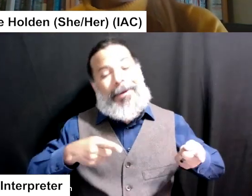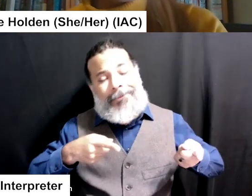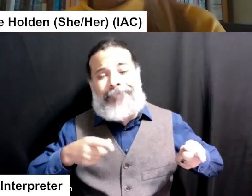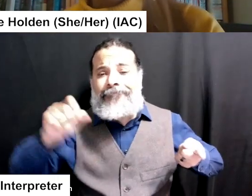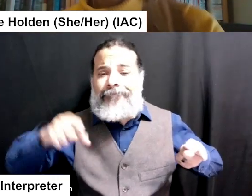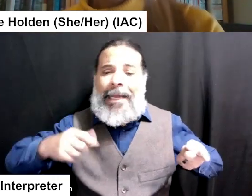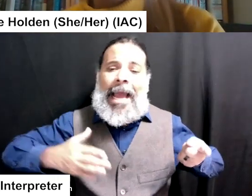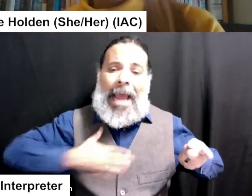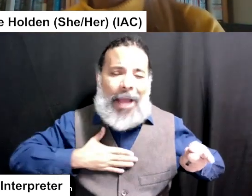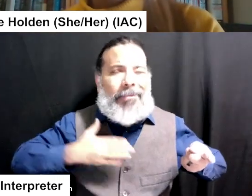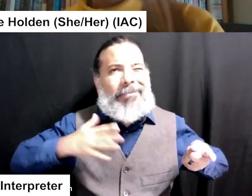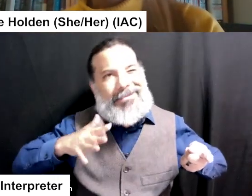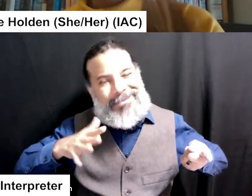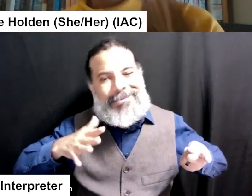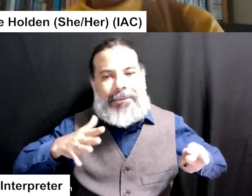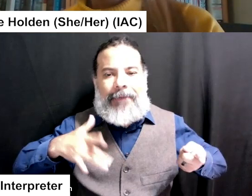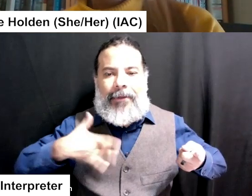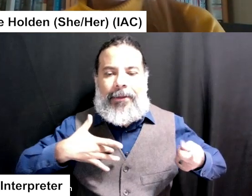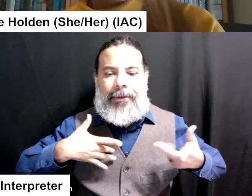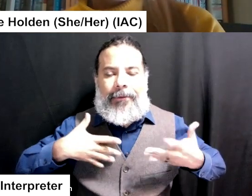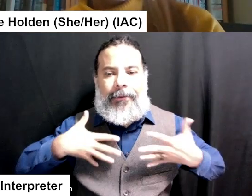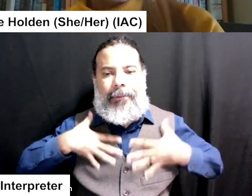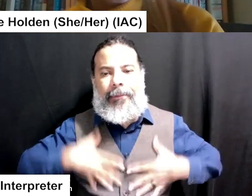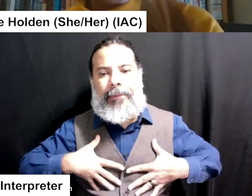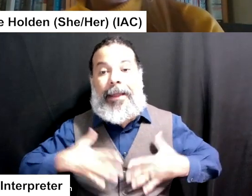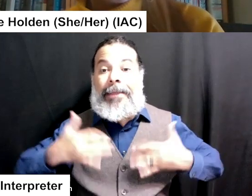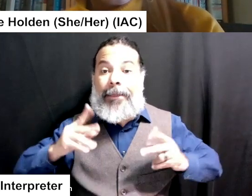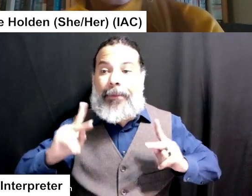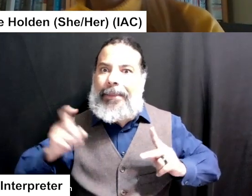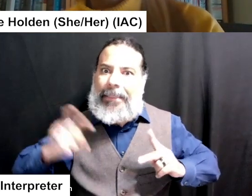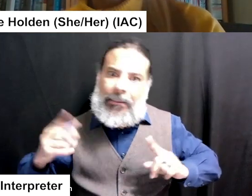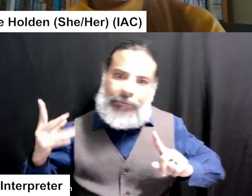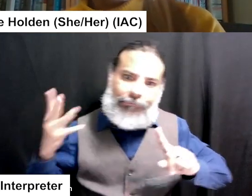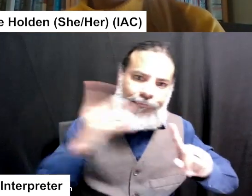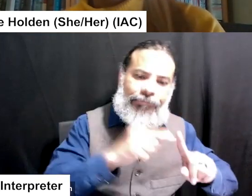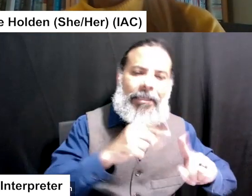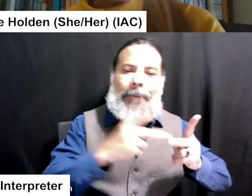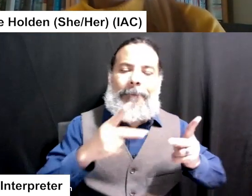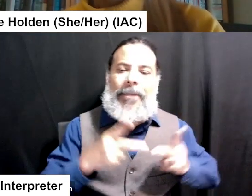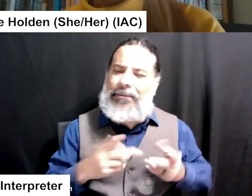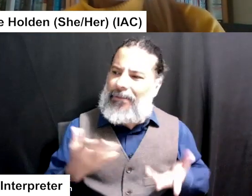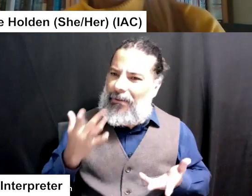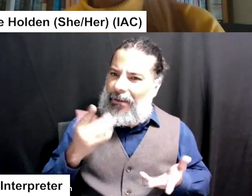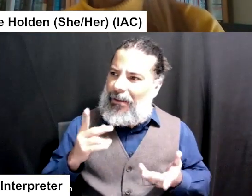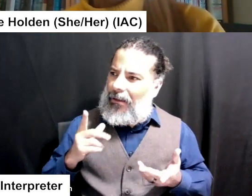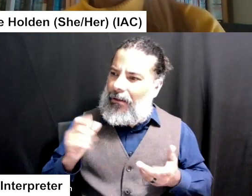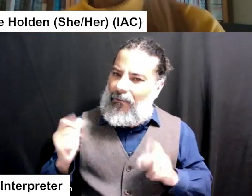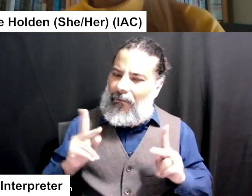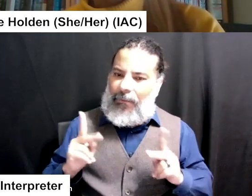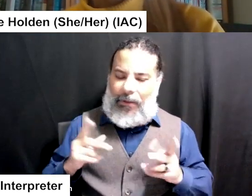because it's depressing that we have so many people who are in need of food, right? Like, I wish that